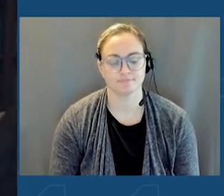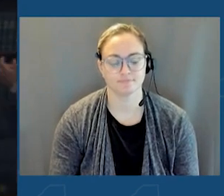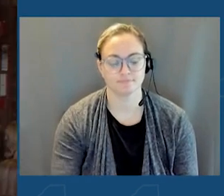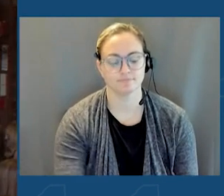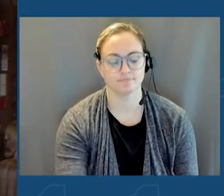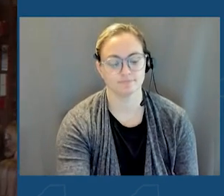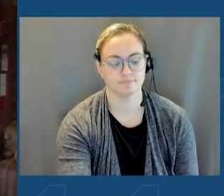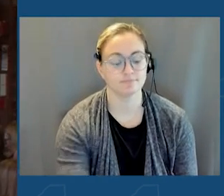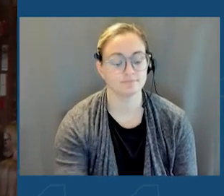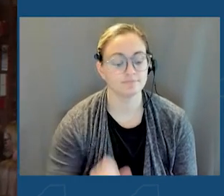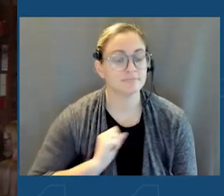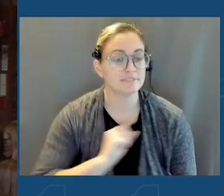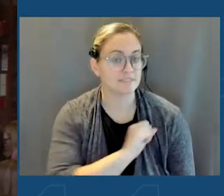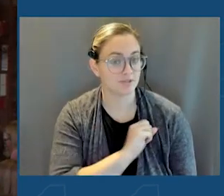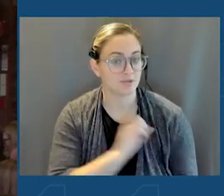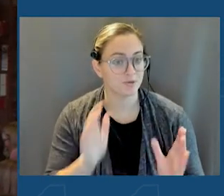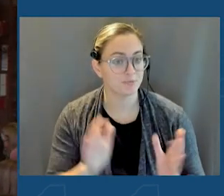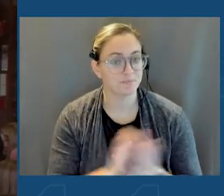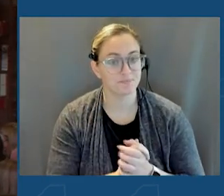Senator